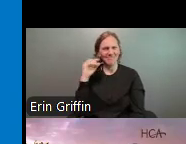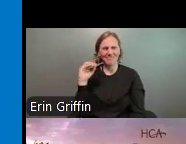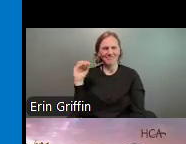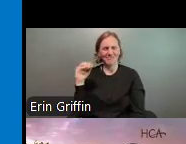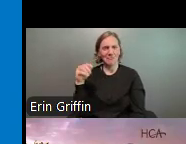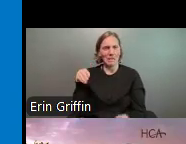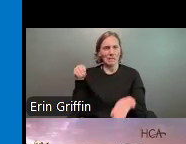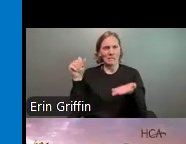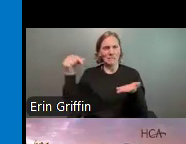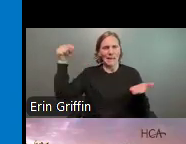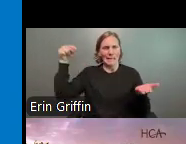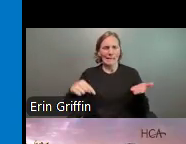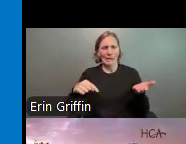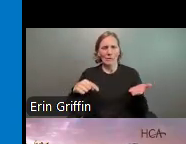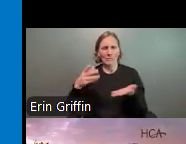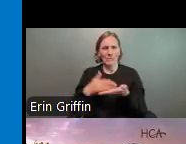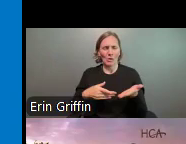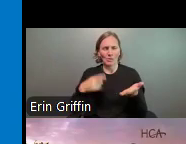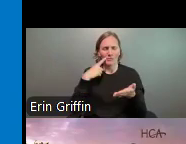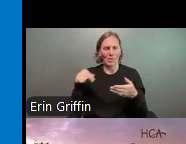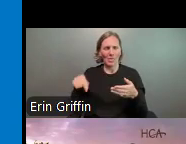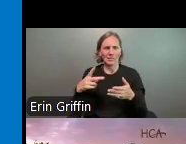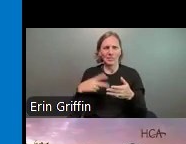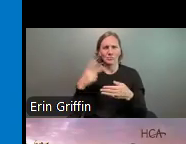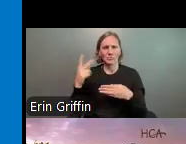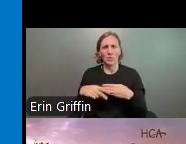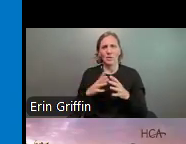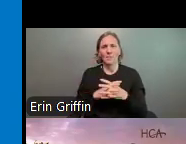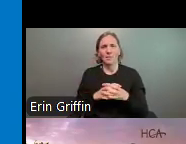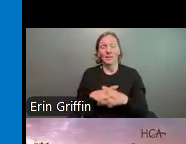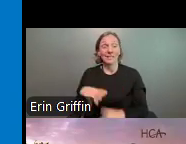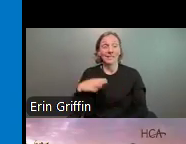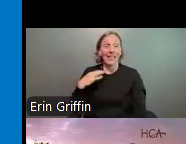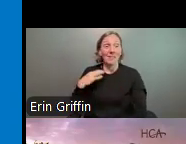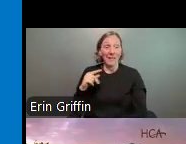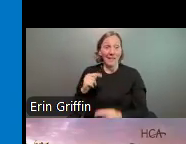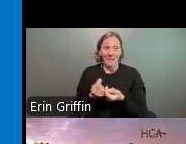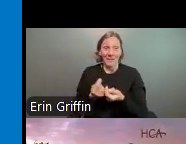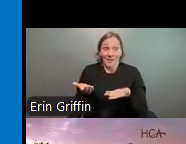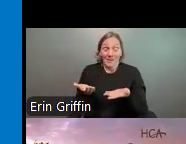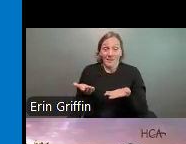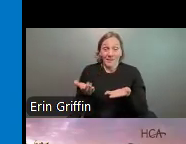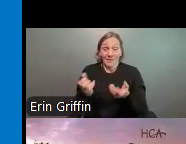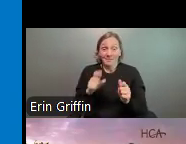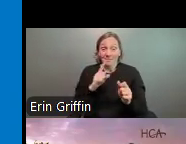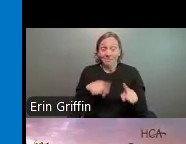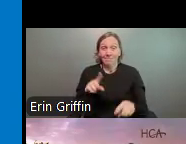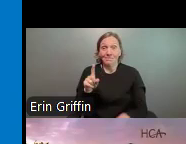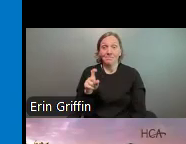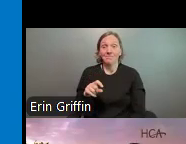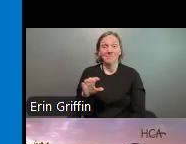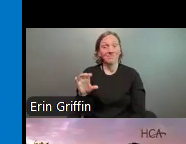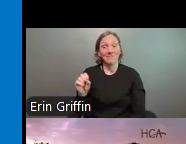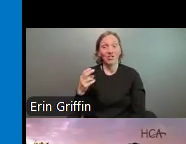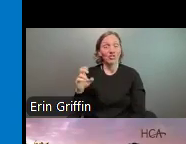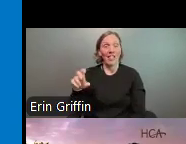pieces of Apple Health expansion. Anyone from my eligibility team have more detail there? No, that's correct.